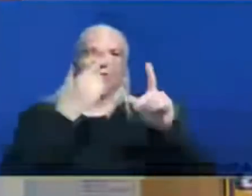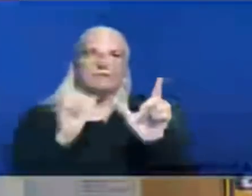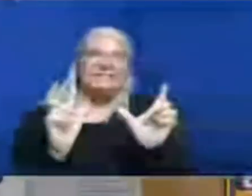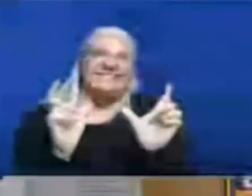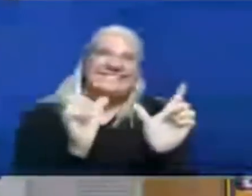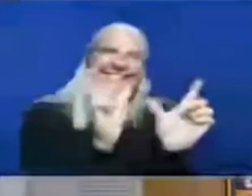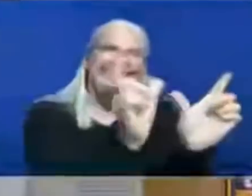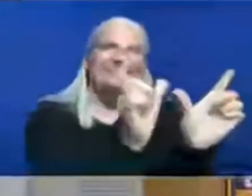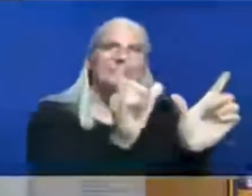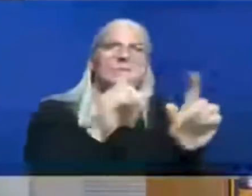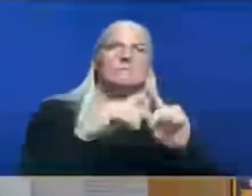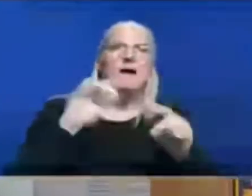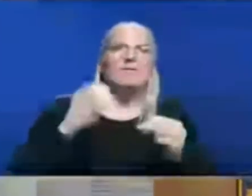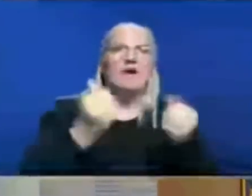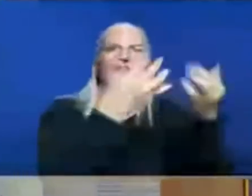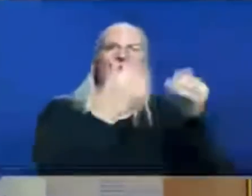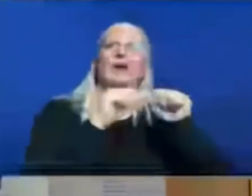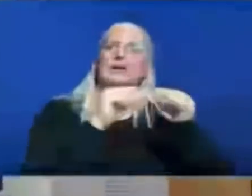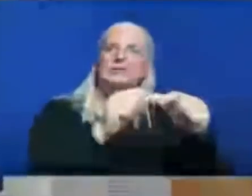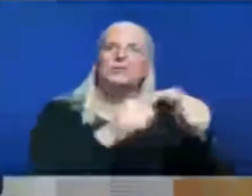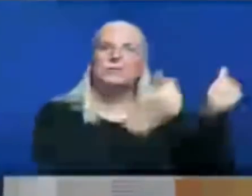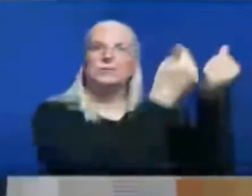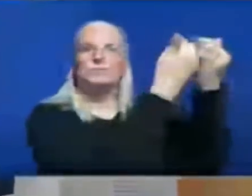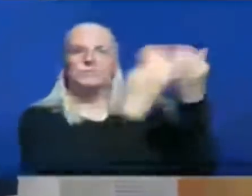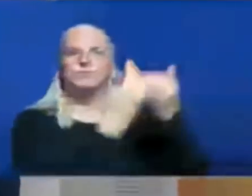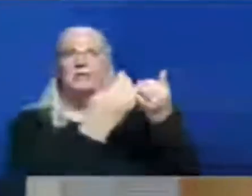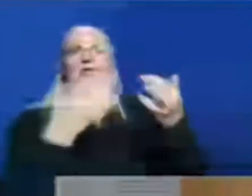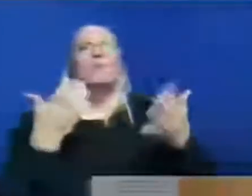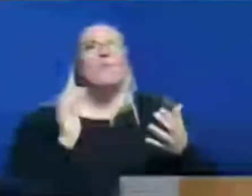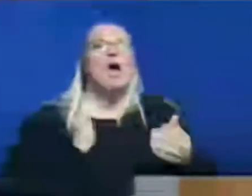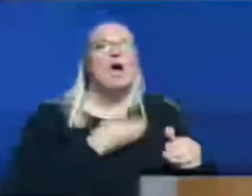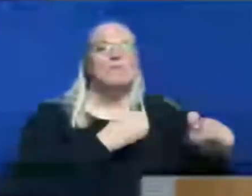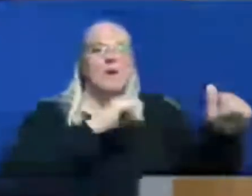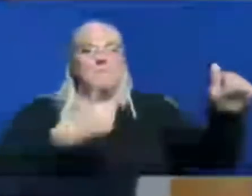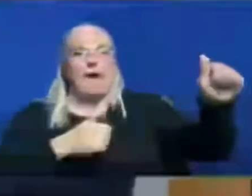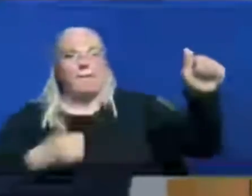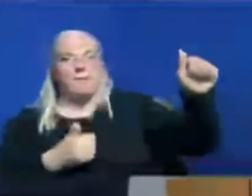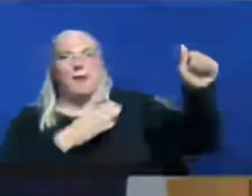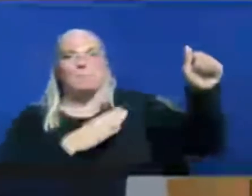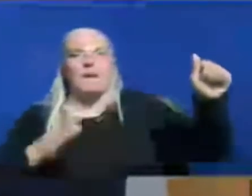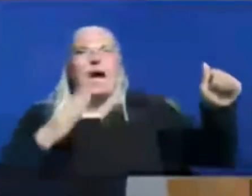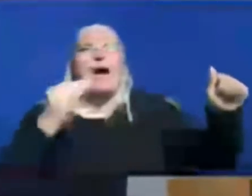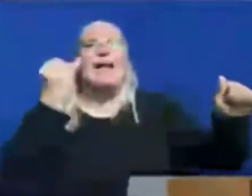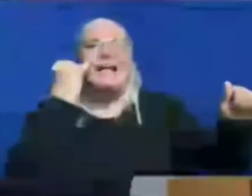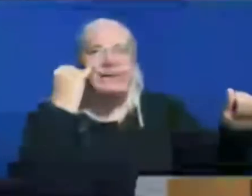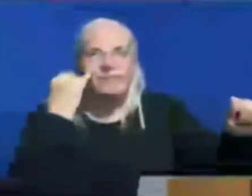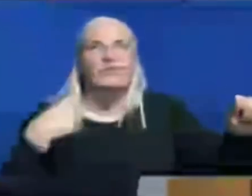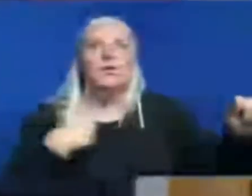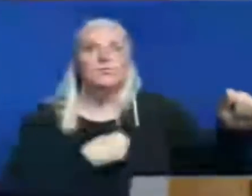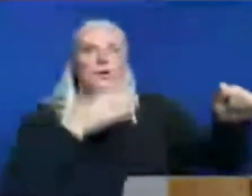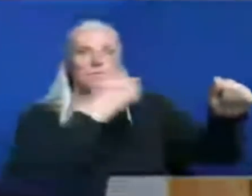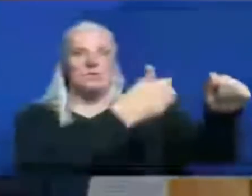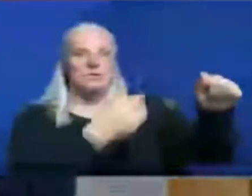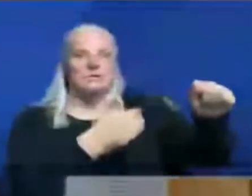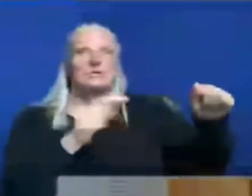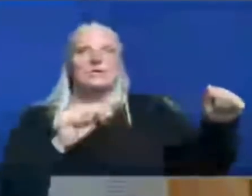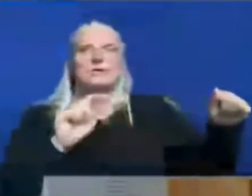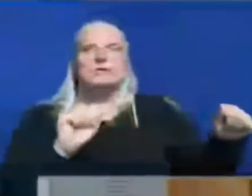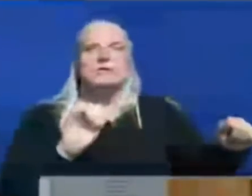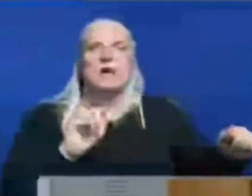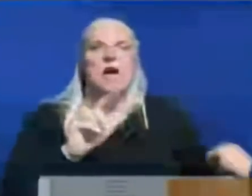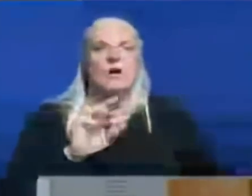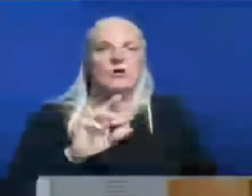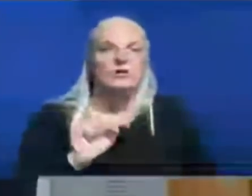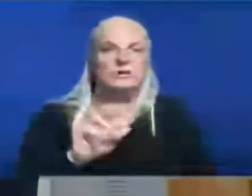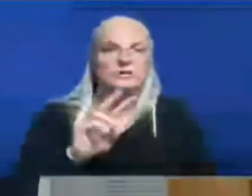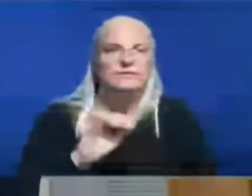plans. That's why I talked to you about what happened in here. And again, we use different terminology. It's easier for me just to tell you that we have a